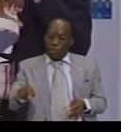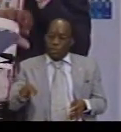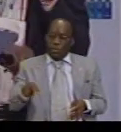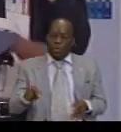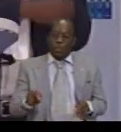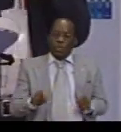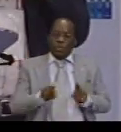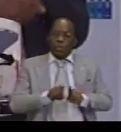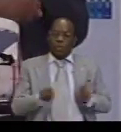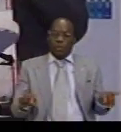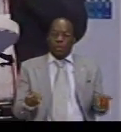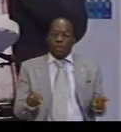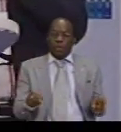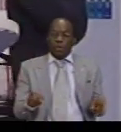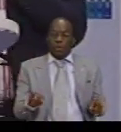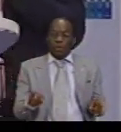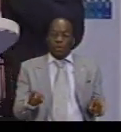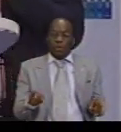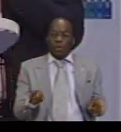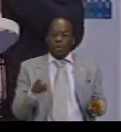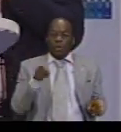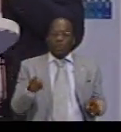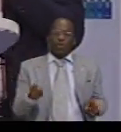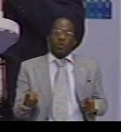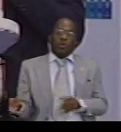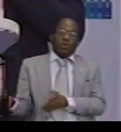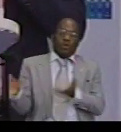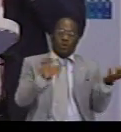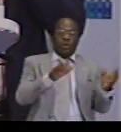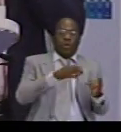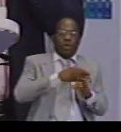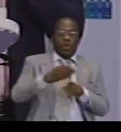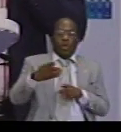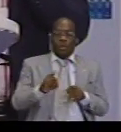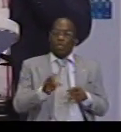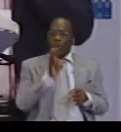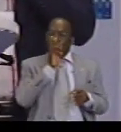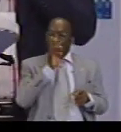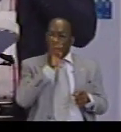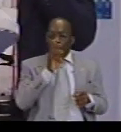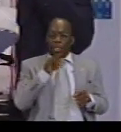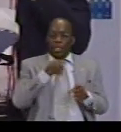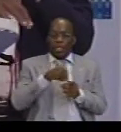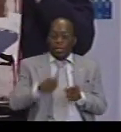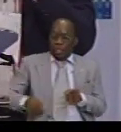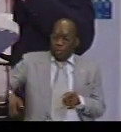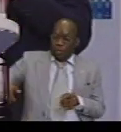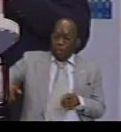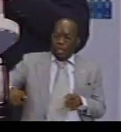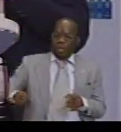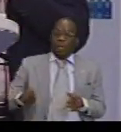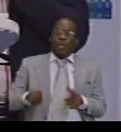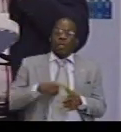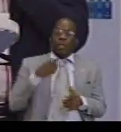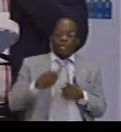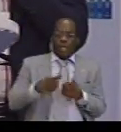but you pour away the water from the bucket, but you put your bucket upside down,